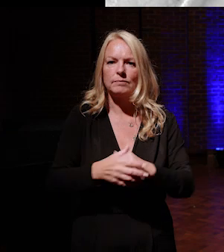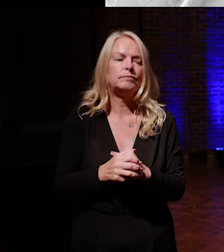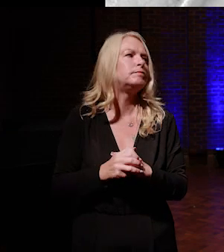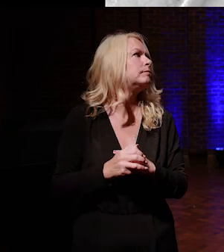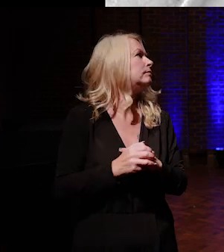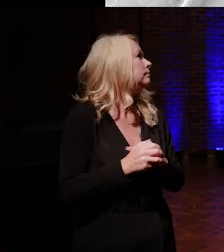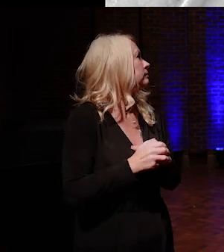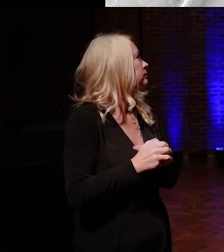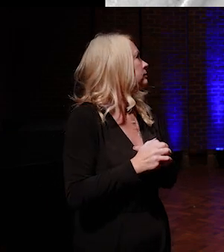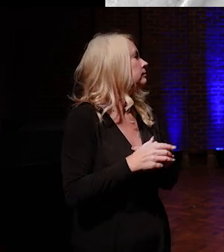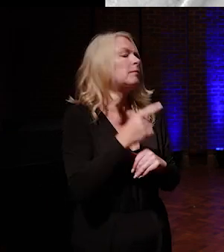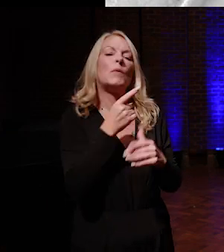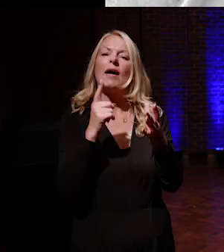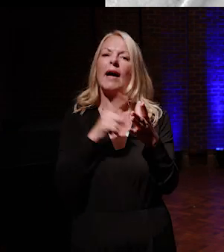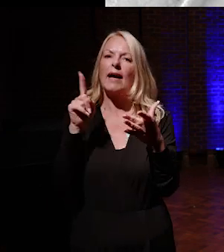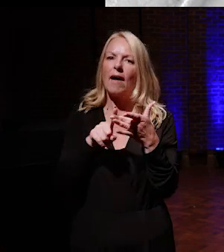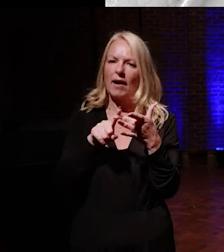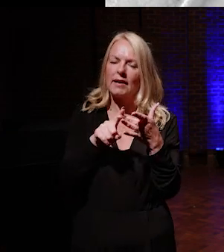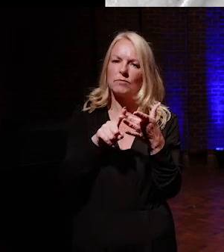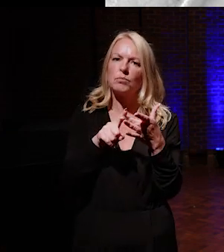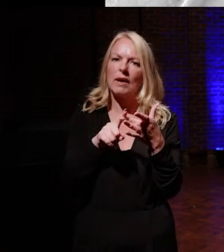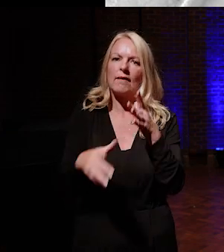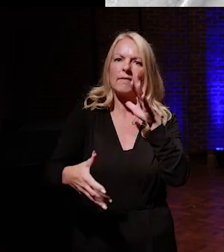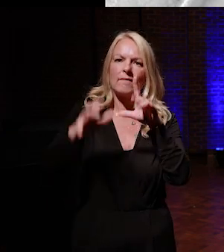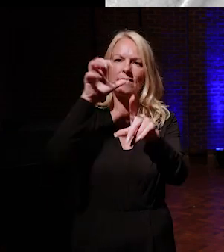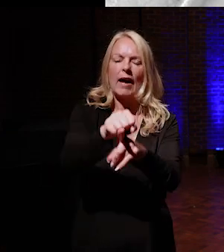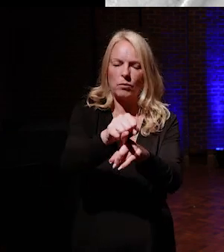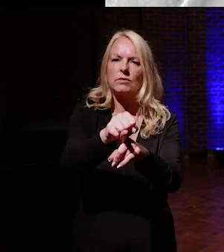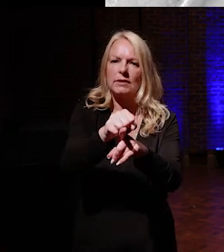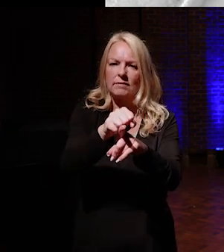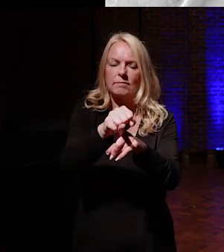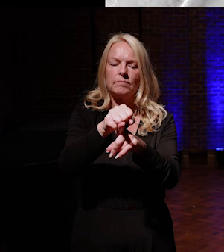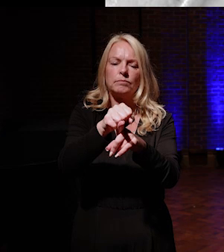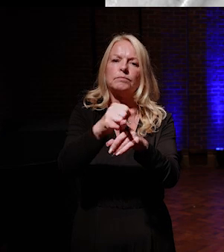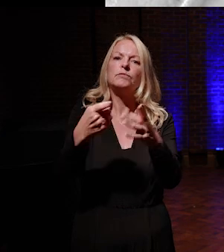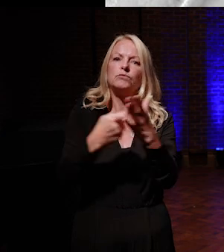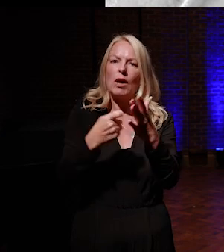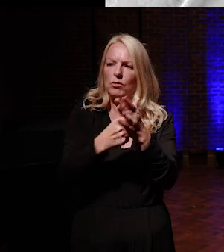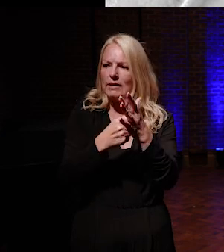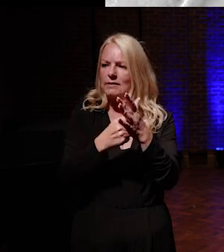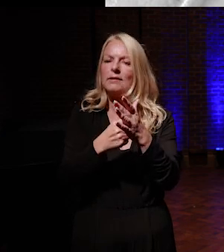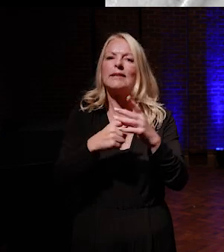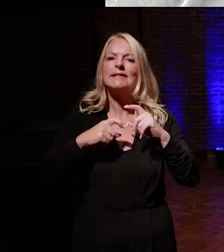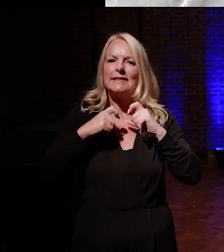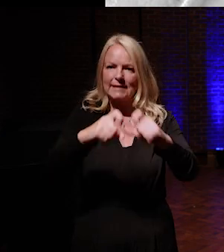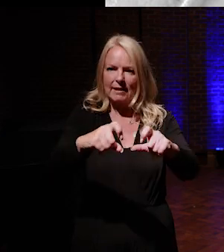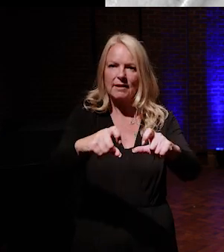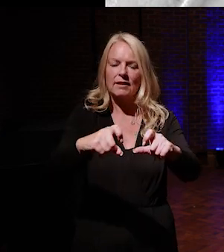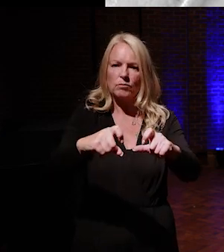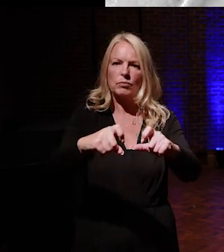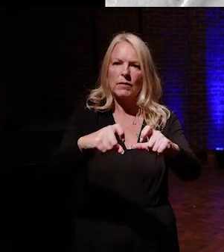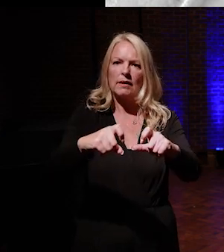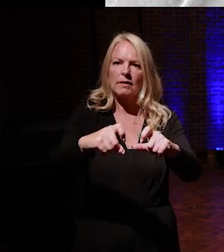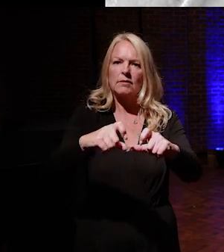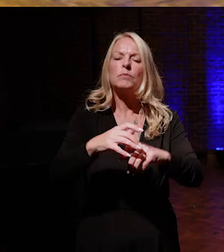This is the AI result. It had neatly found the ramparts that are still remaining. It